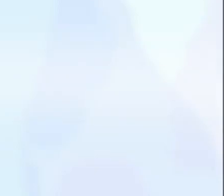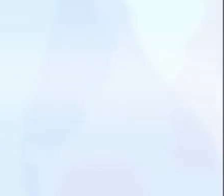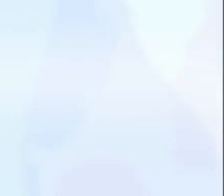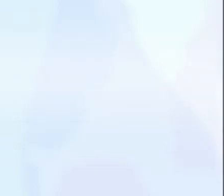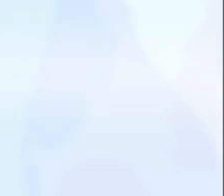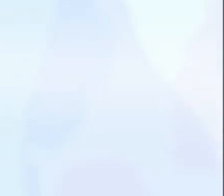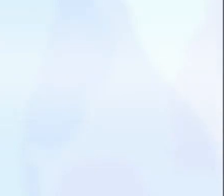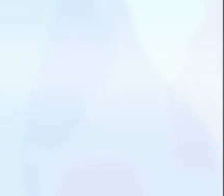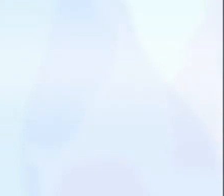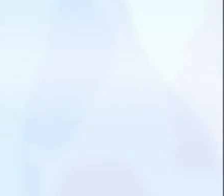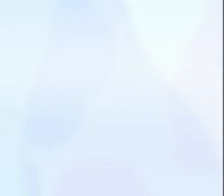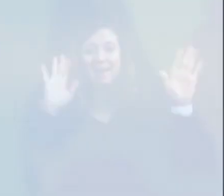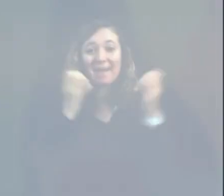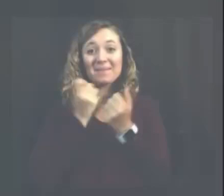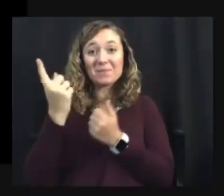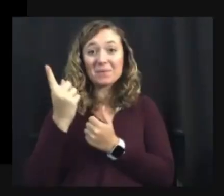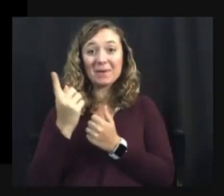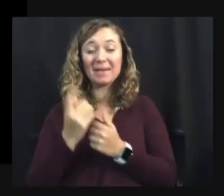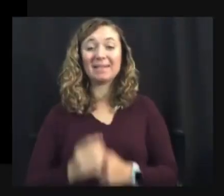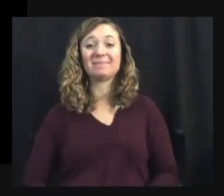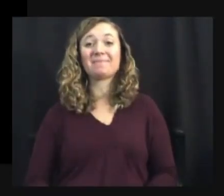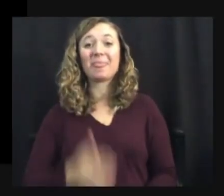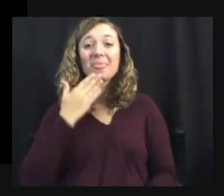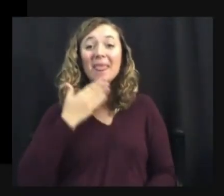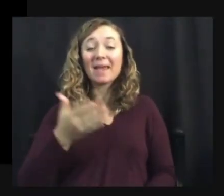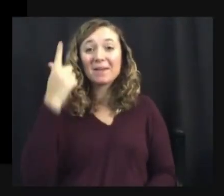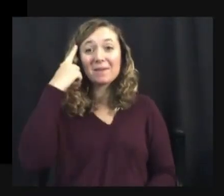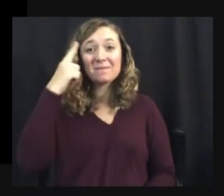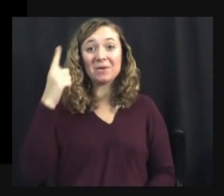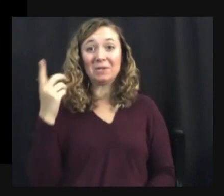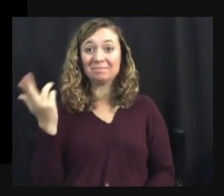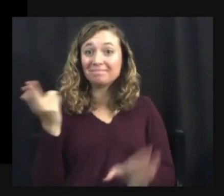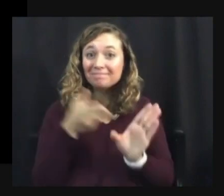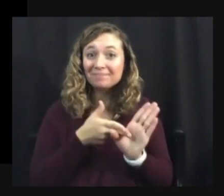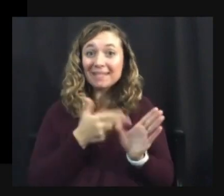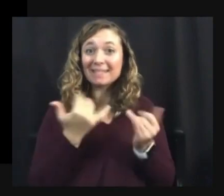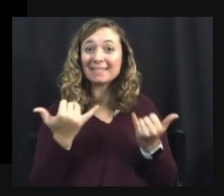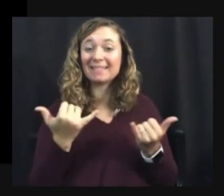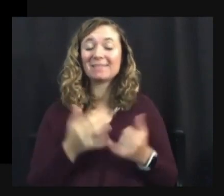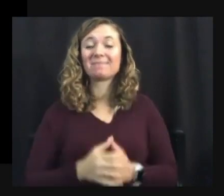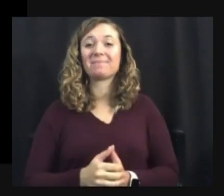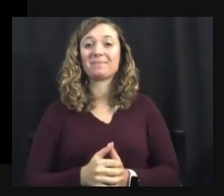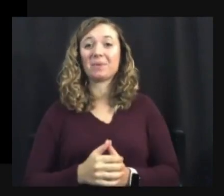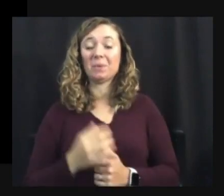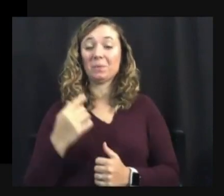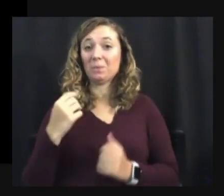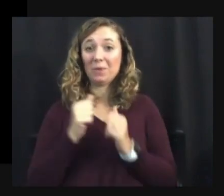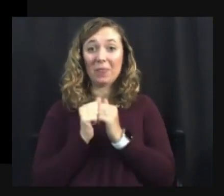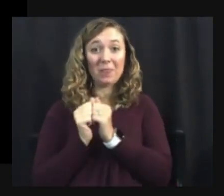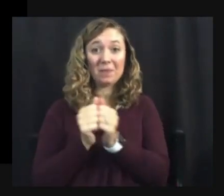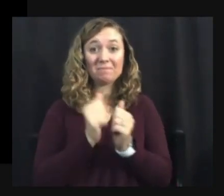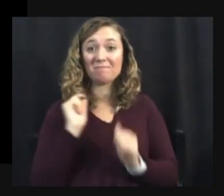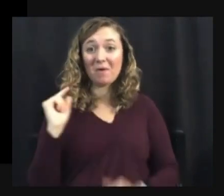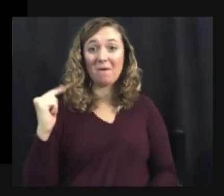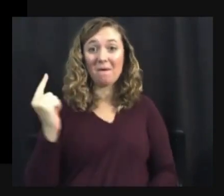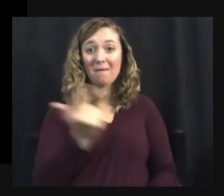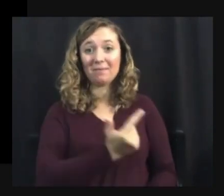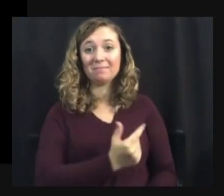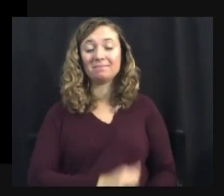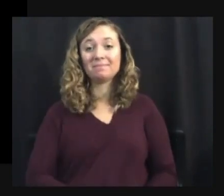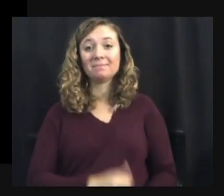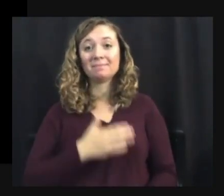Hi, everyone. Thank you for being here with all of us today. My name is